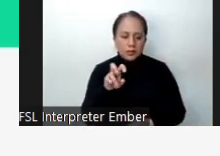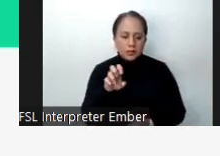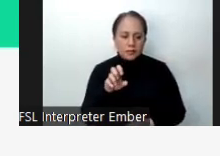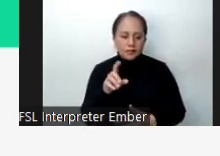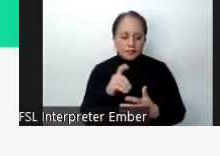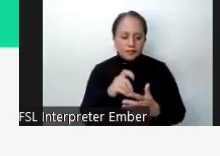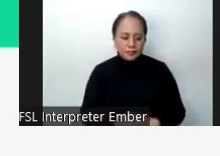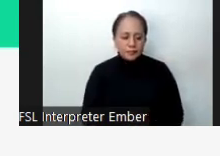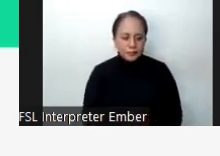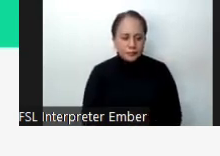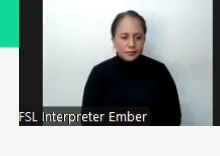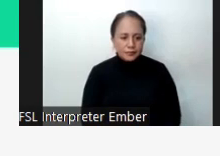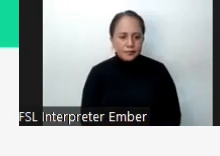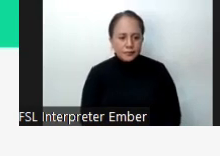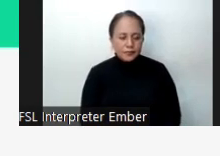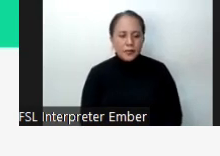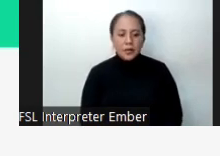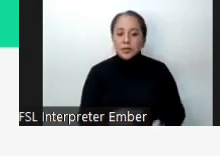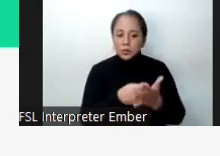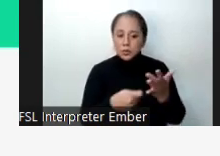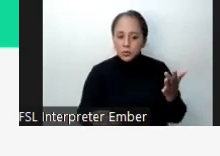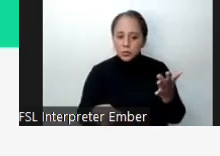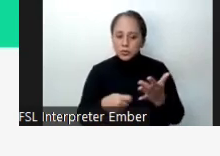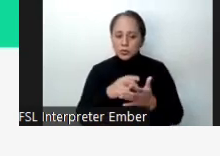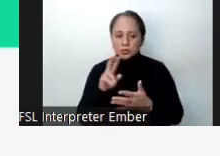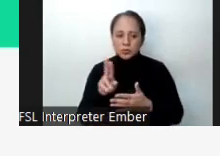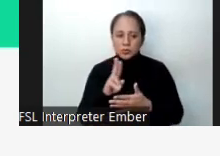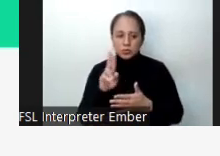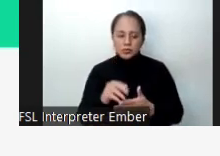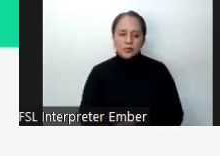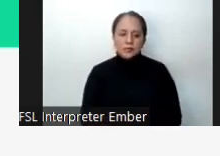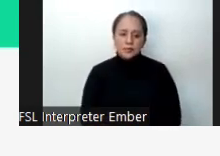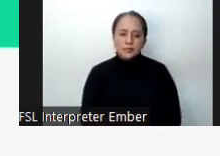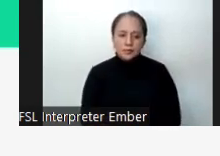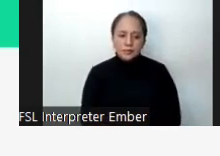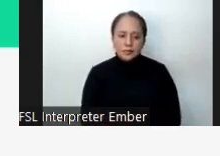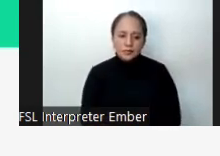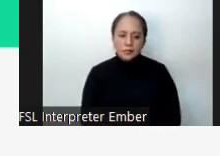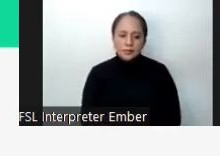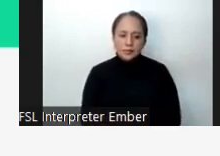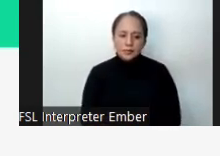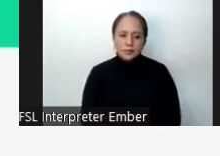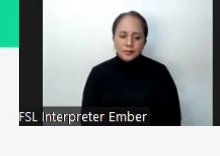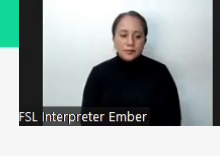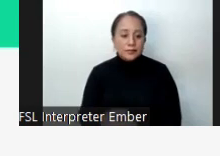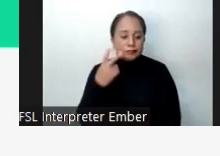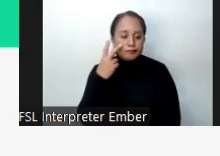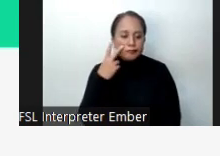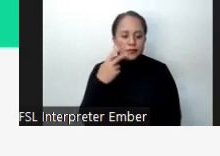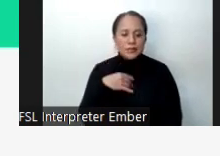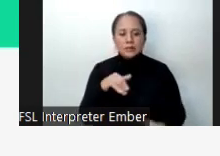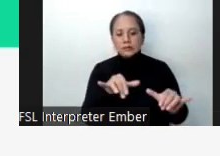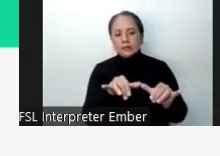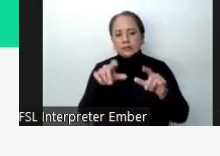qualitative design. And here are some of the samples of the tools that were used in the studies. As you can see,